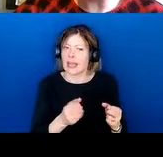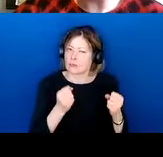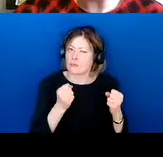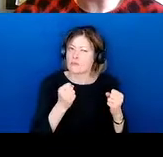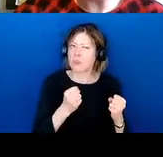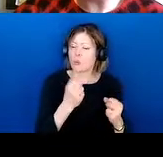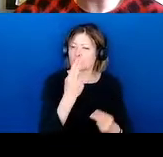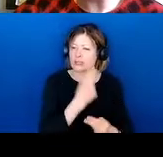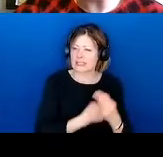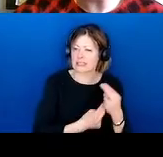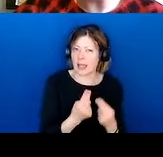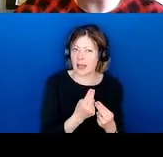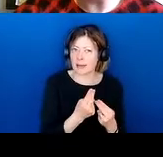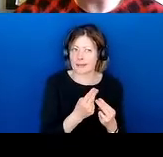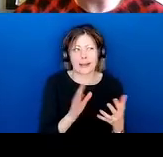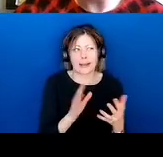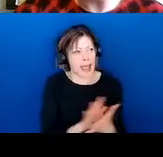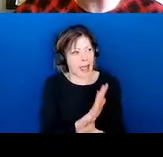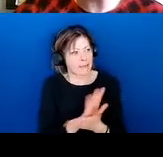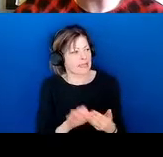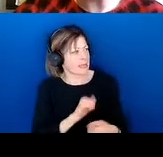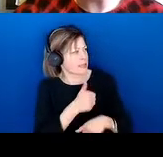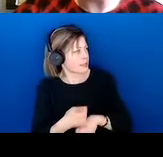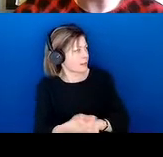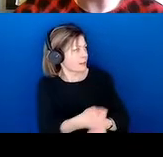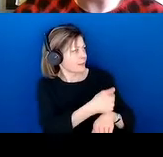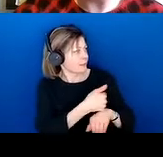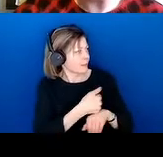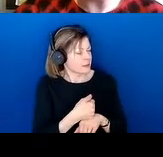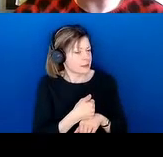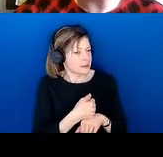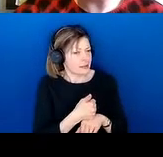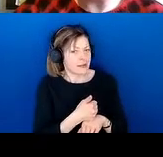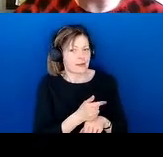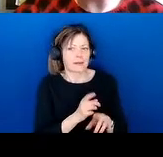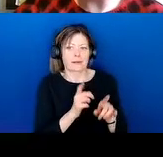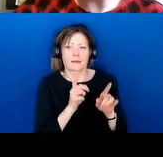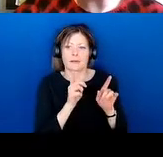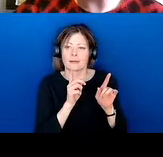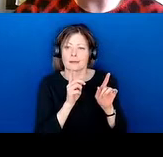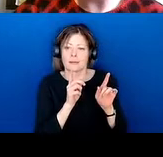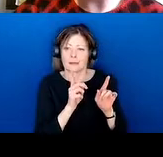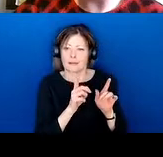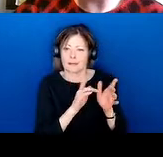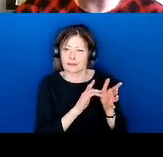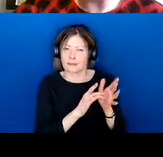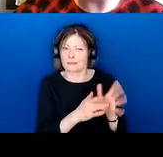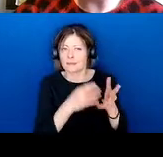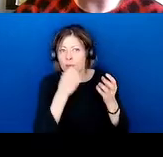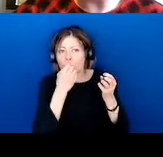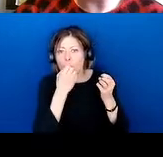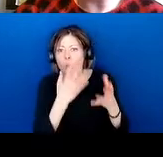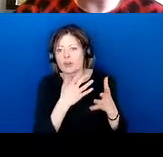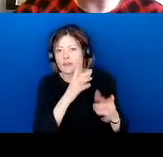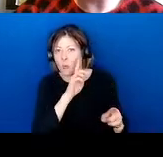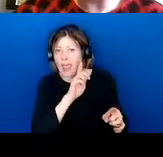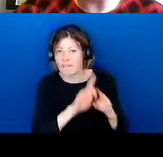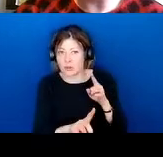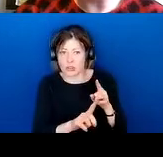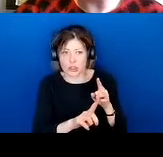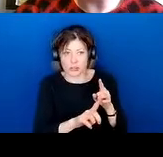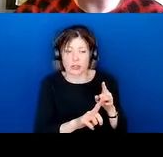and a happiness of execution attend the wonderful efforts which art has made there to rival